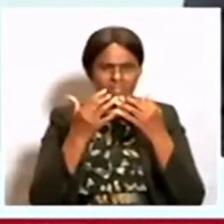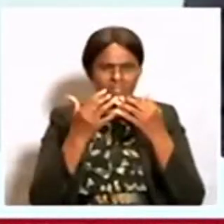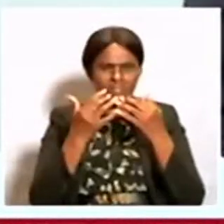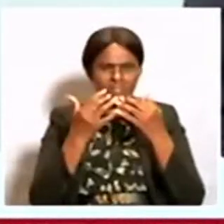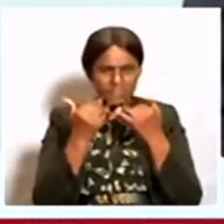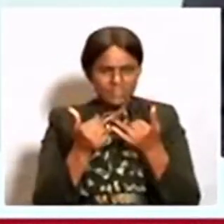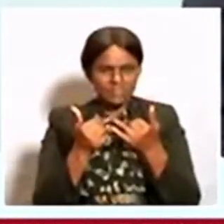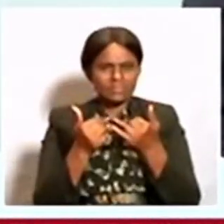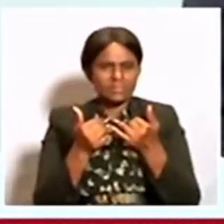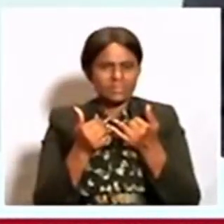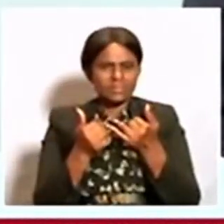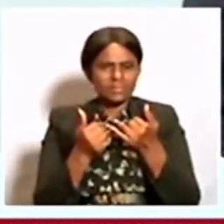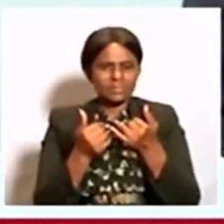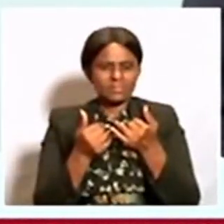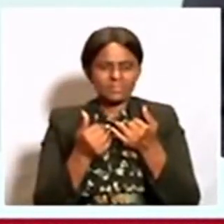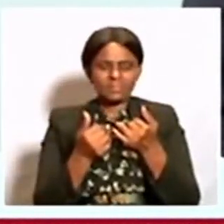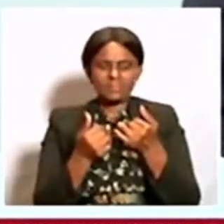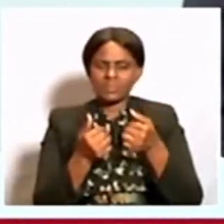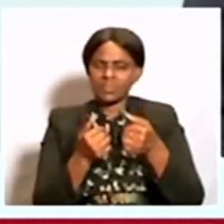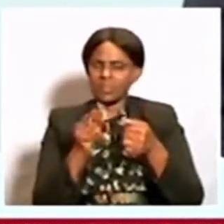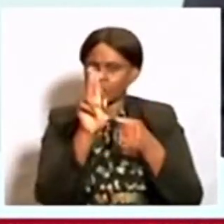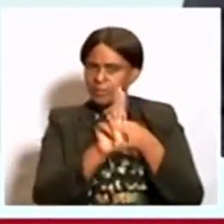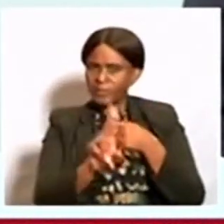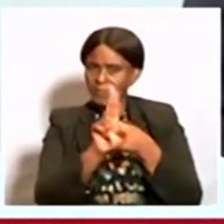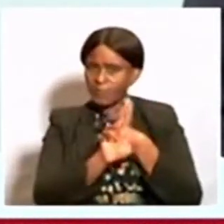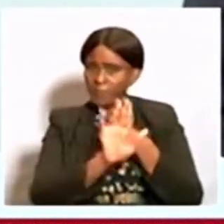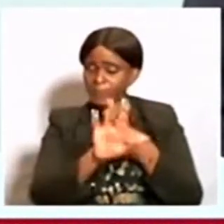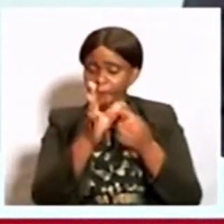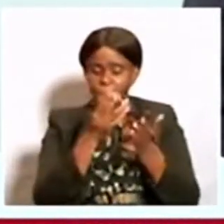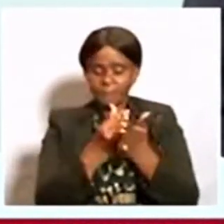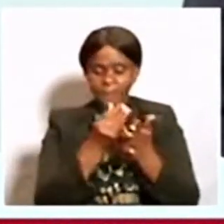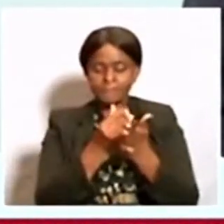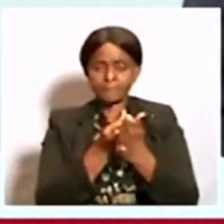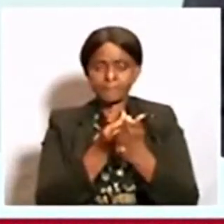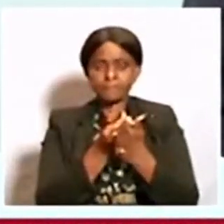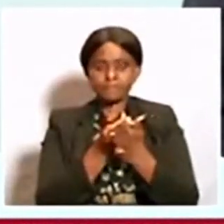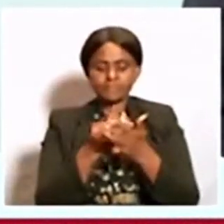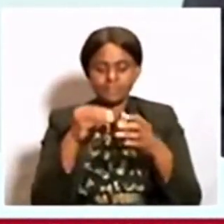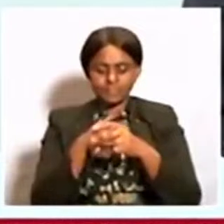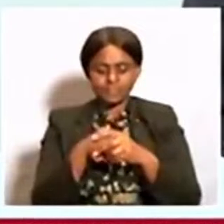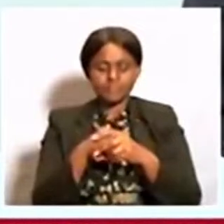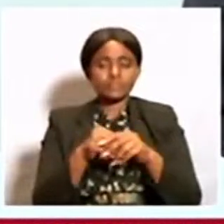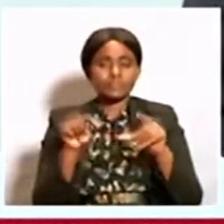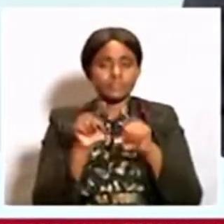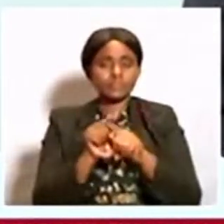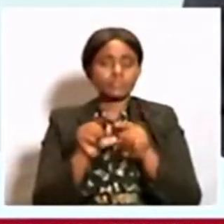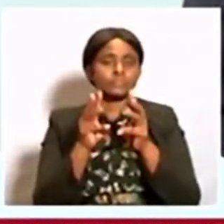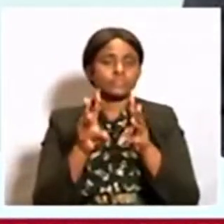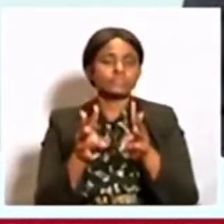to vary or to use the money in that manner.